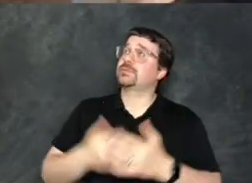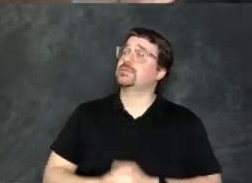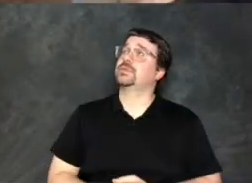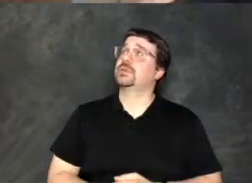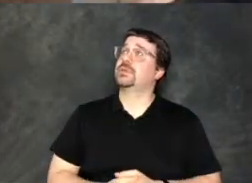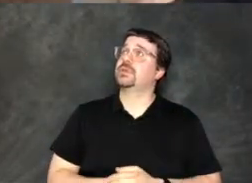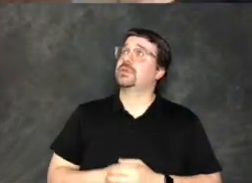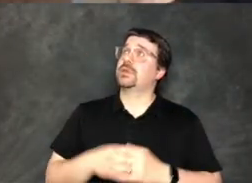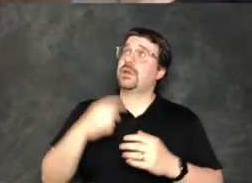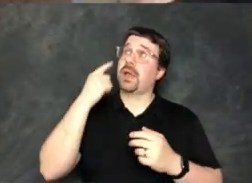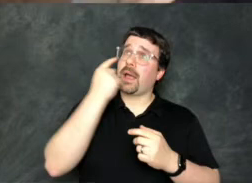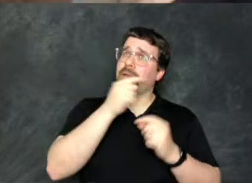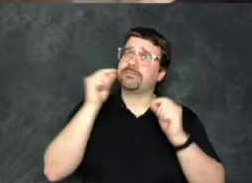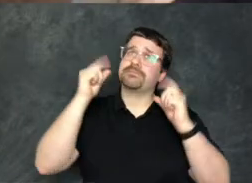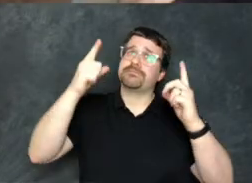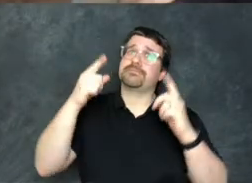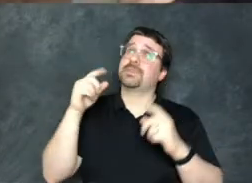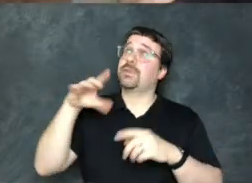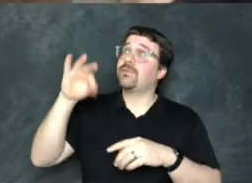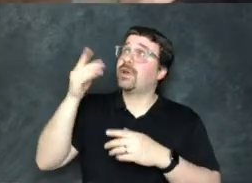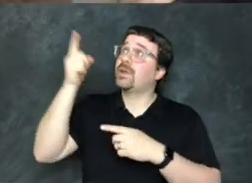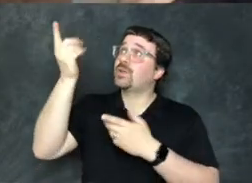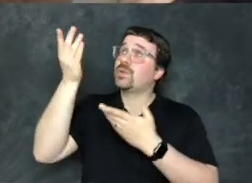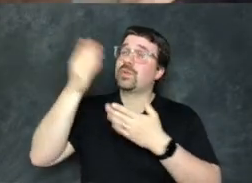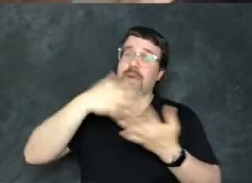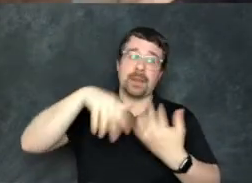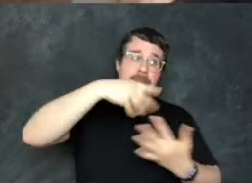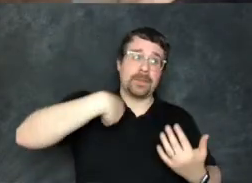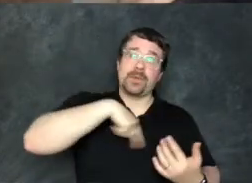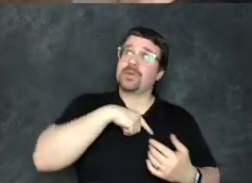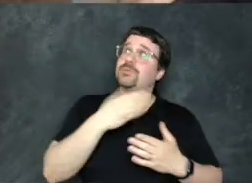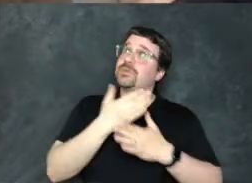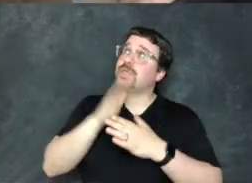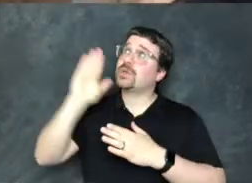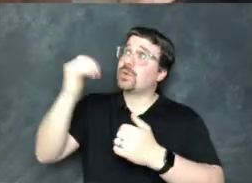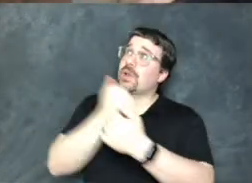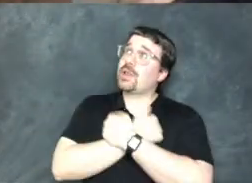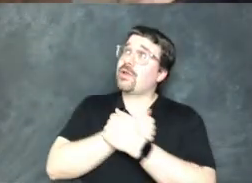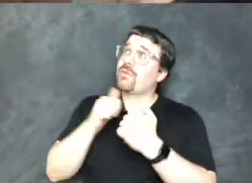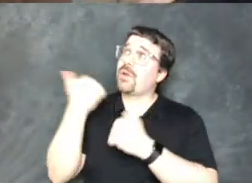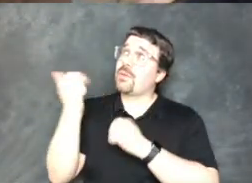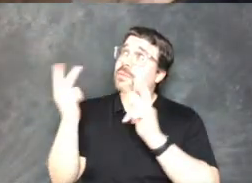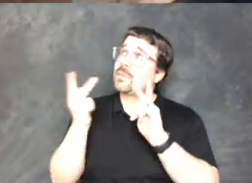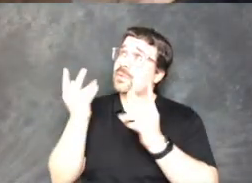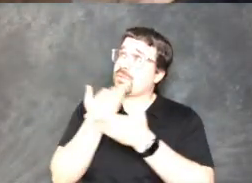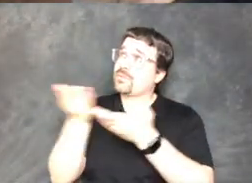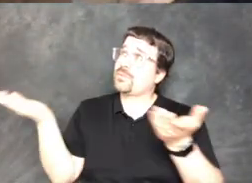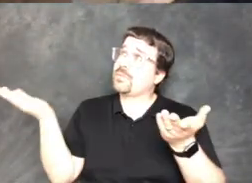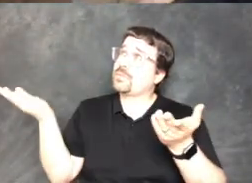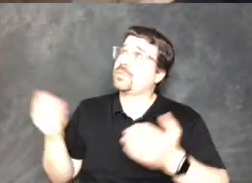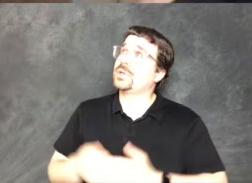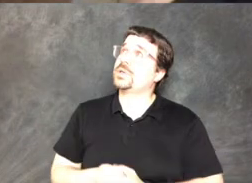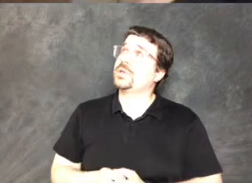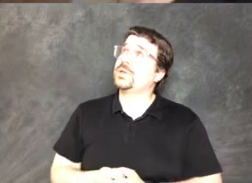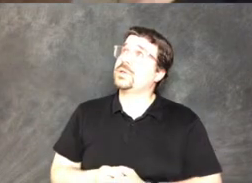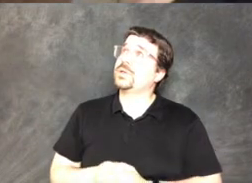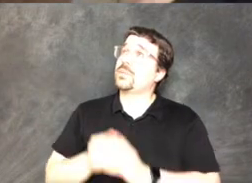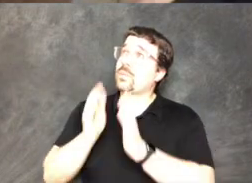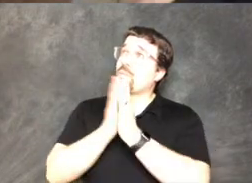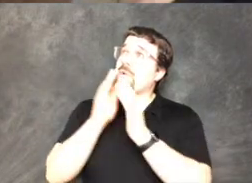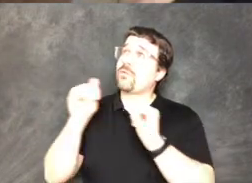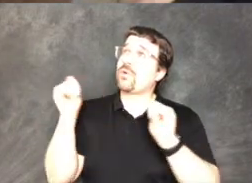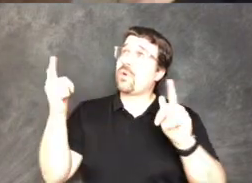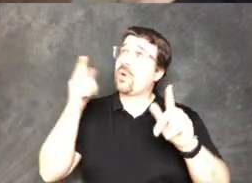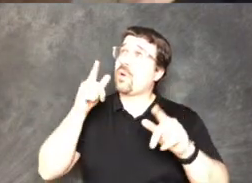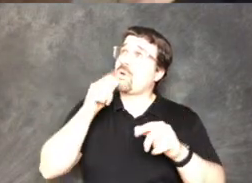us. Open our eyes to find you among us as we share your love with others. We pray